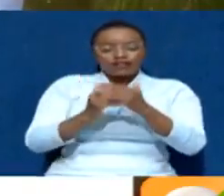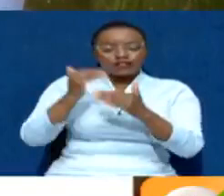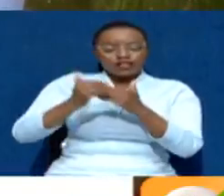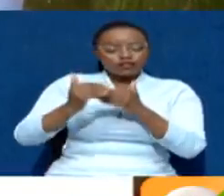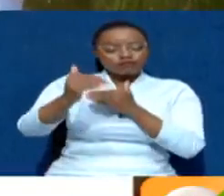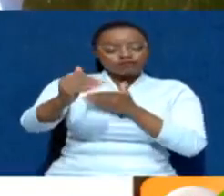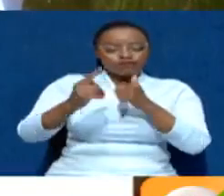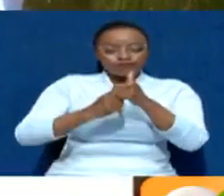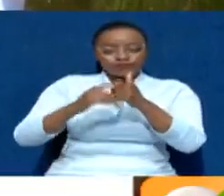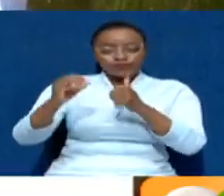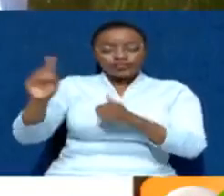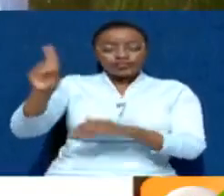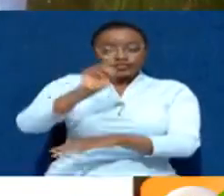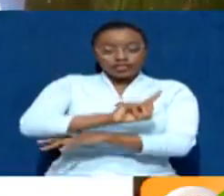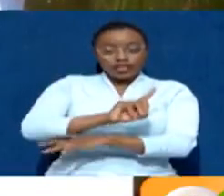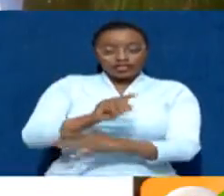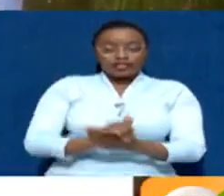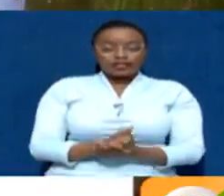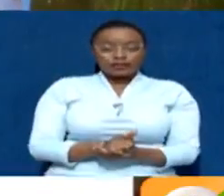period of 60 days.